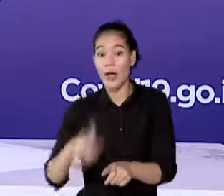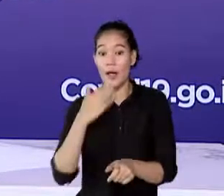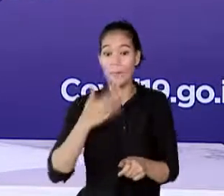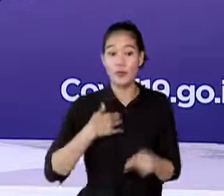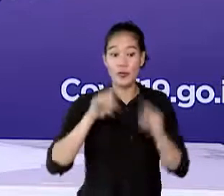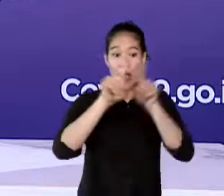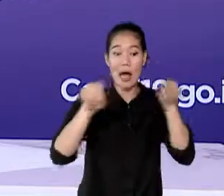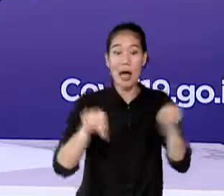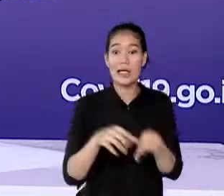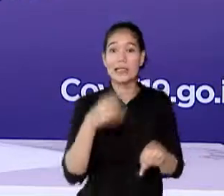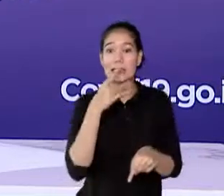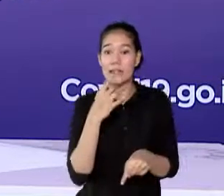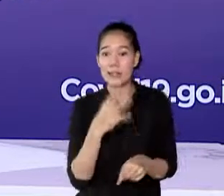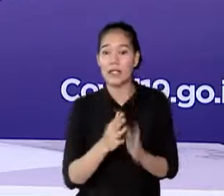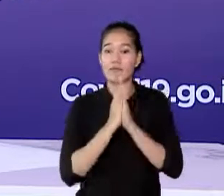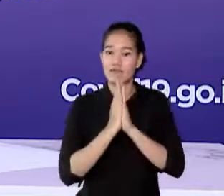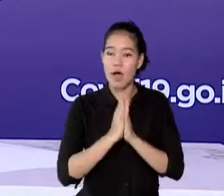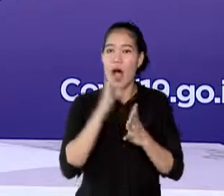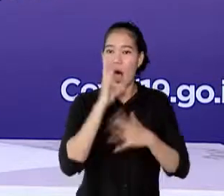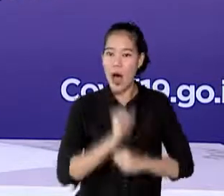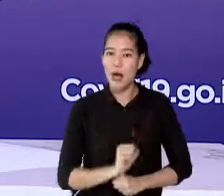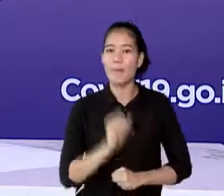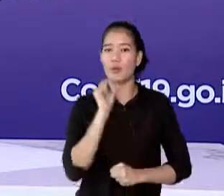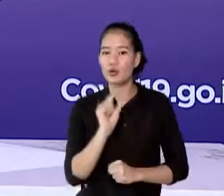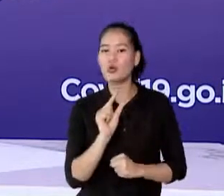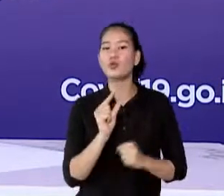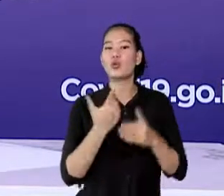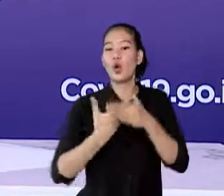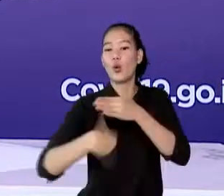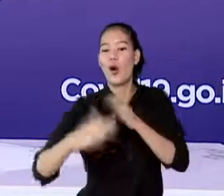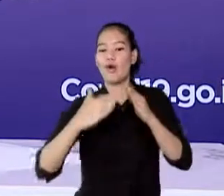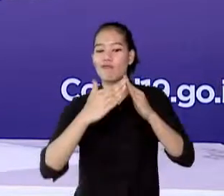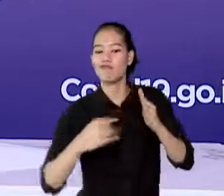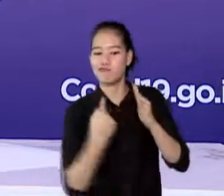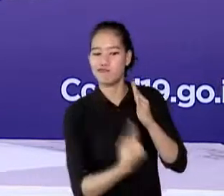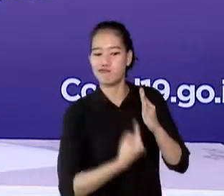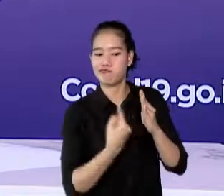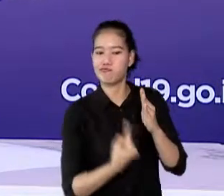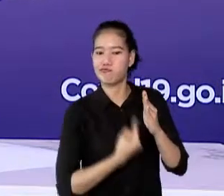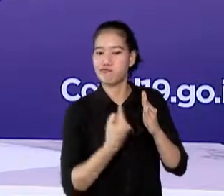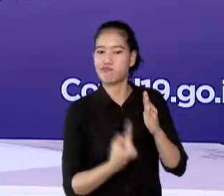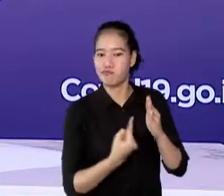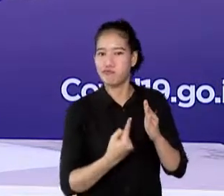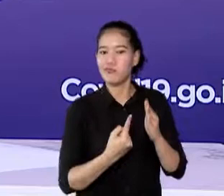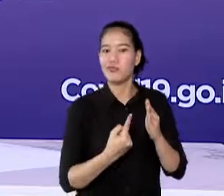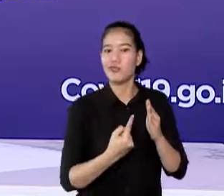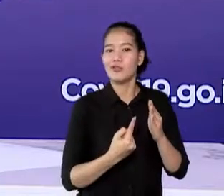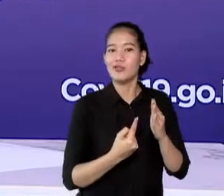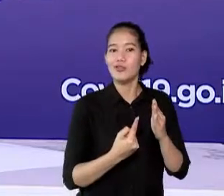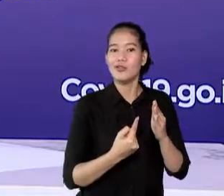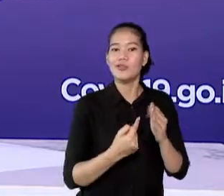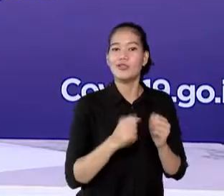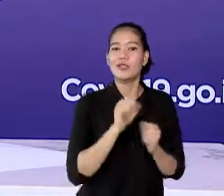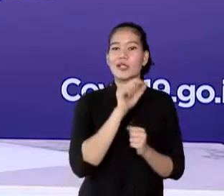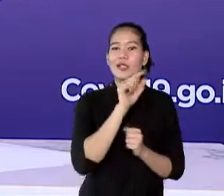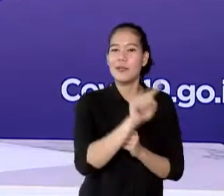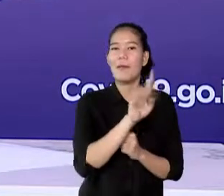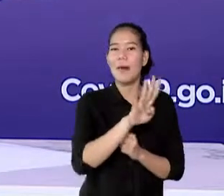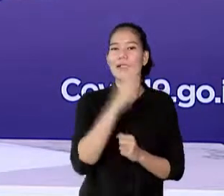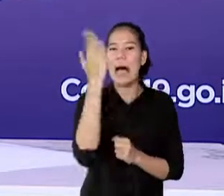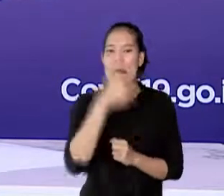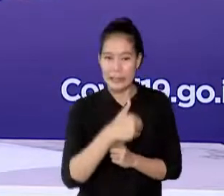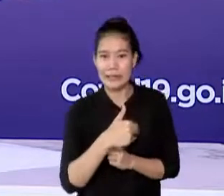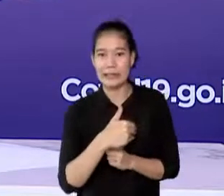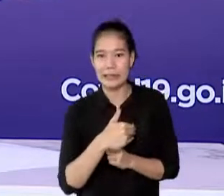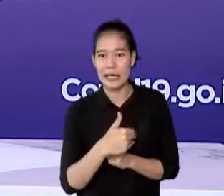this period are required to self-quarantine for 5 times 24 hours upon arrival at their